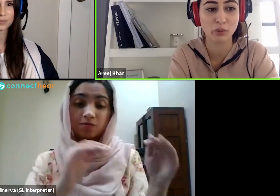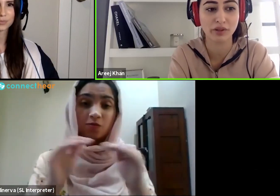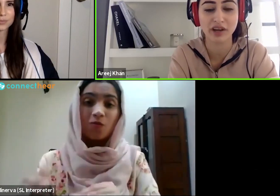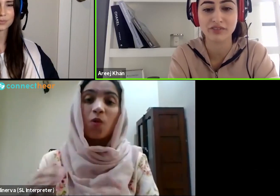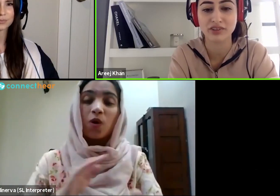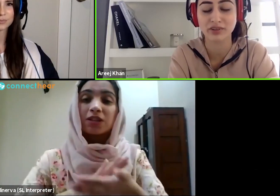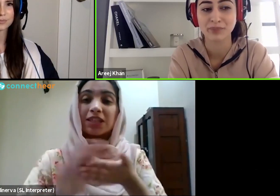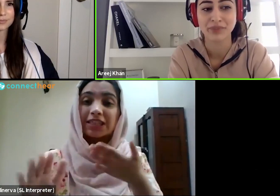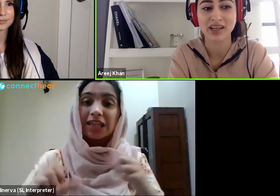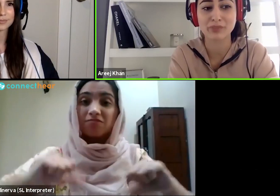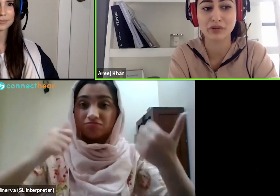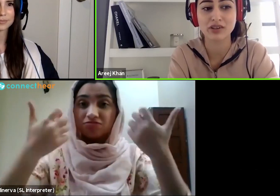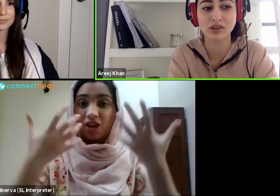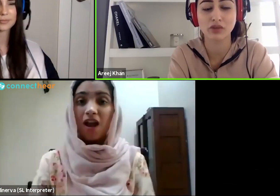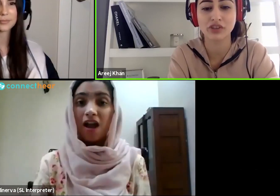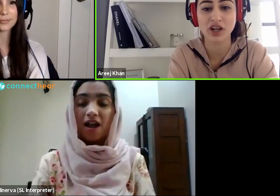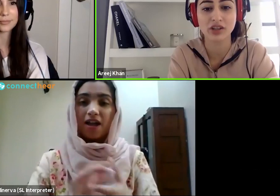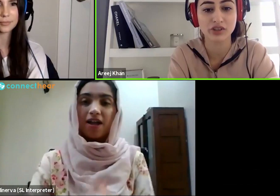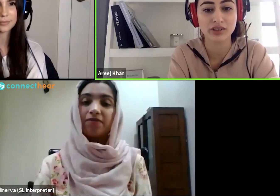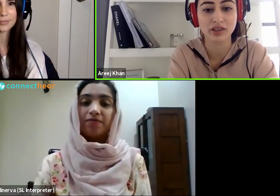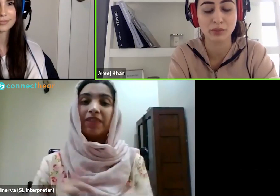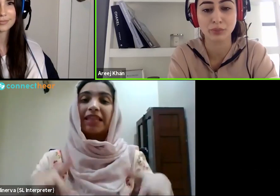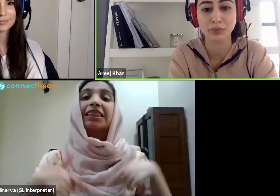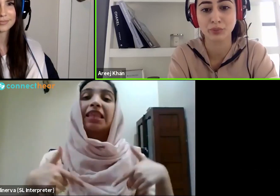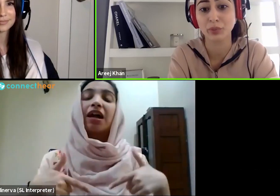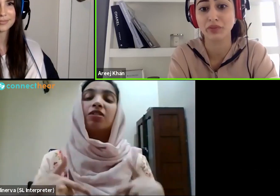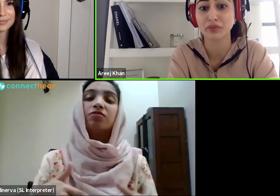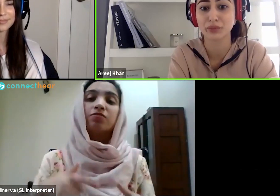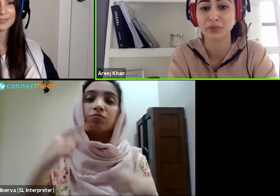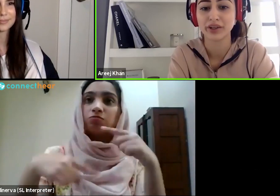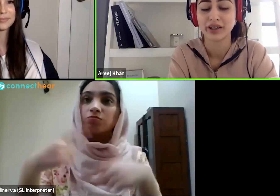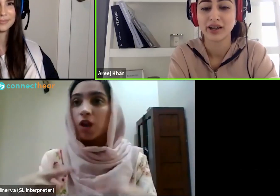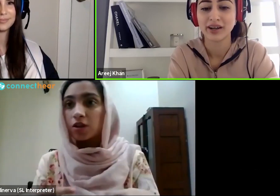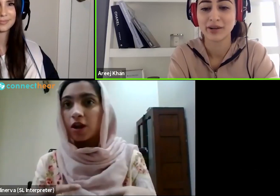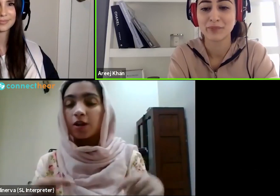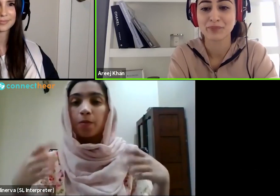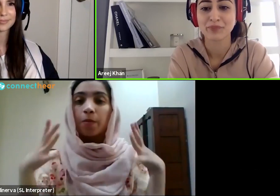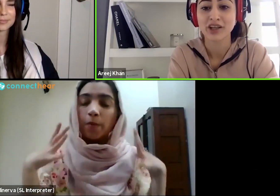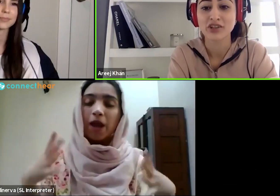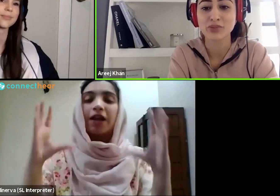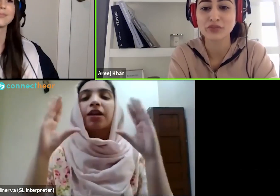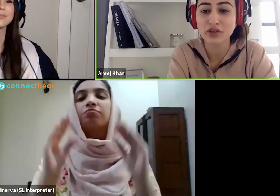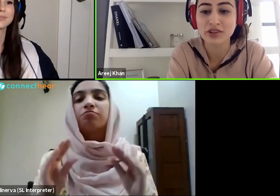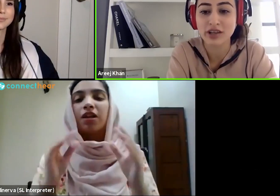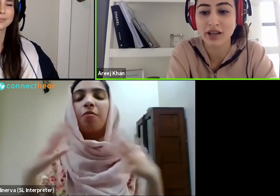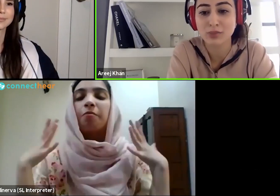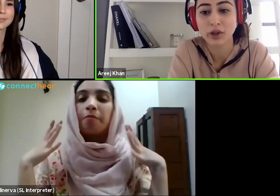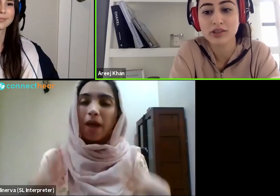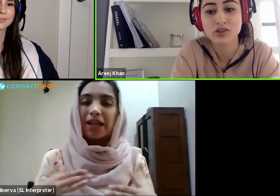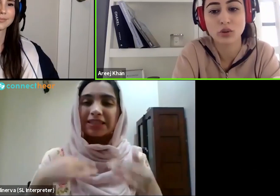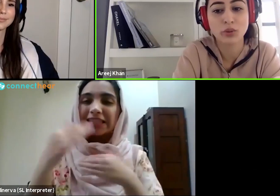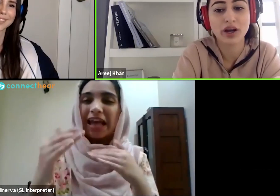no one will ever have to experience a lot of the challenges that we went through. So just moving on to the